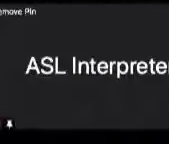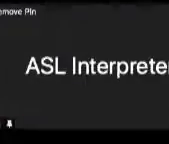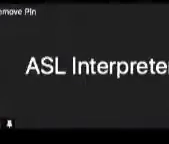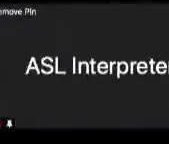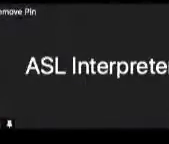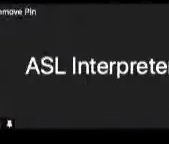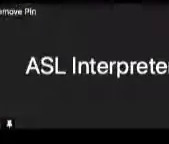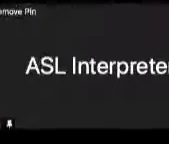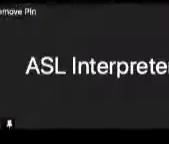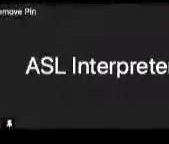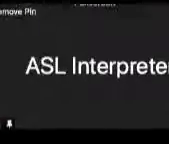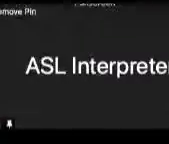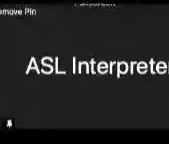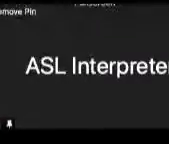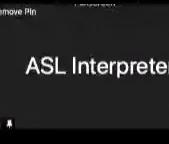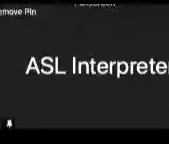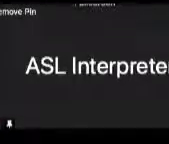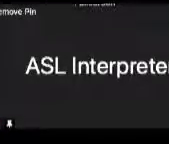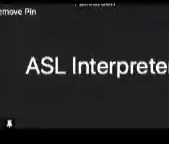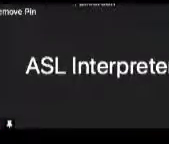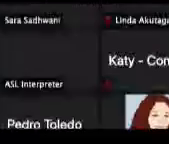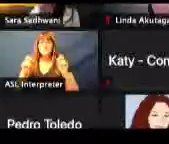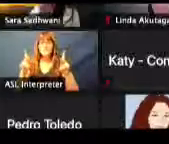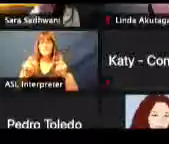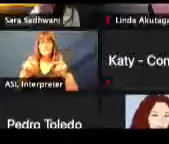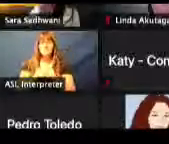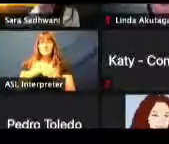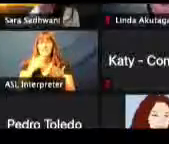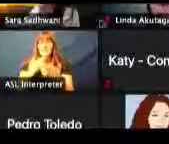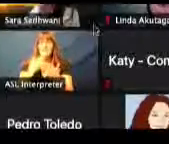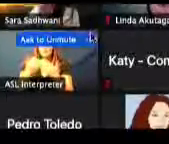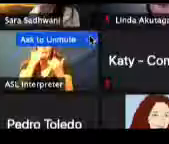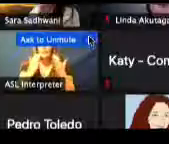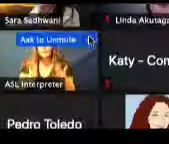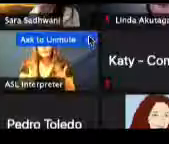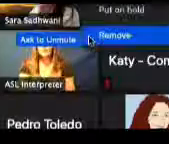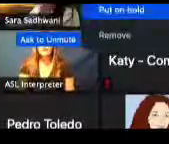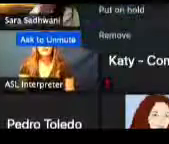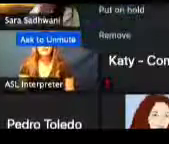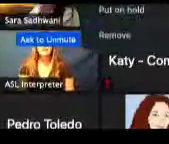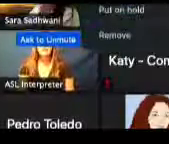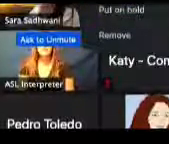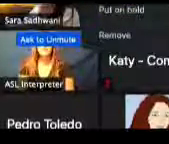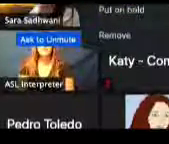didn't realize I was on mute. Okay. Well, thank you.